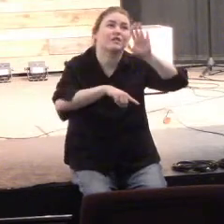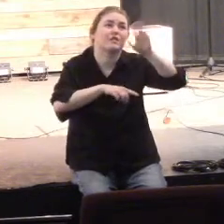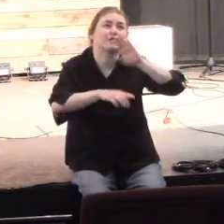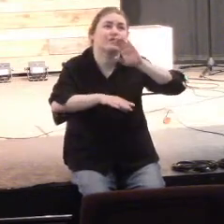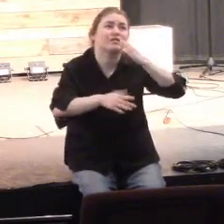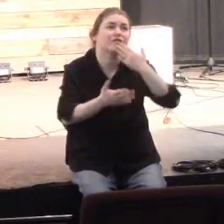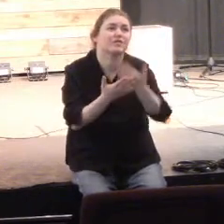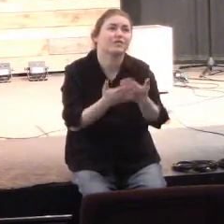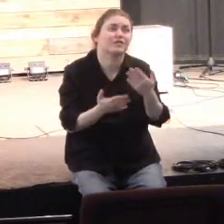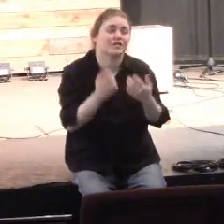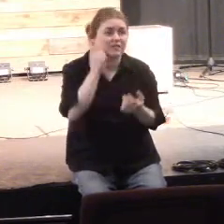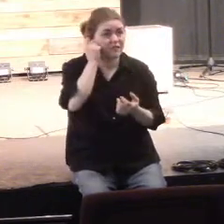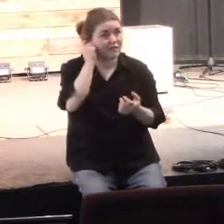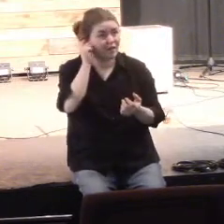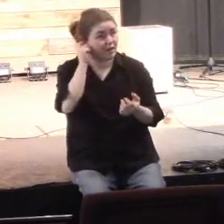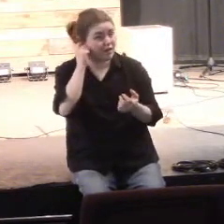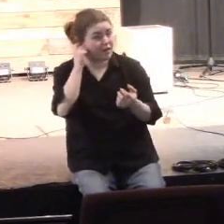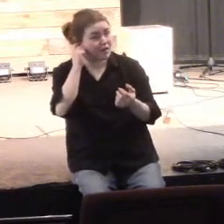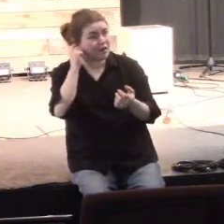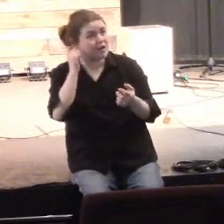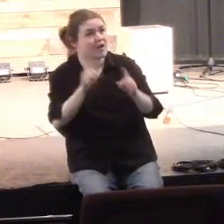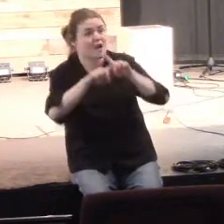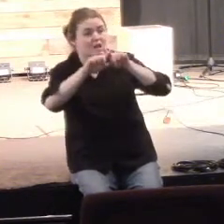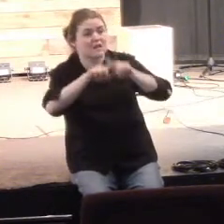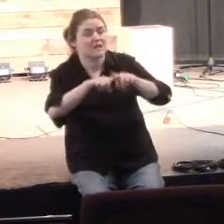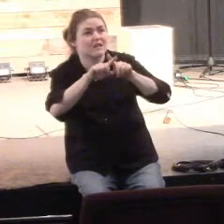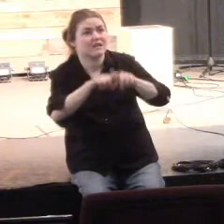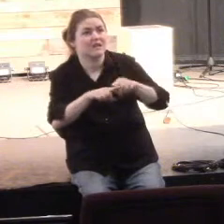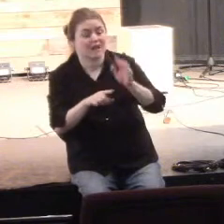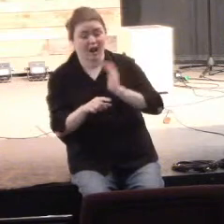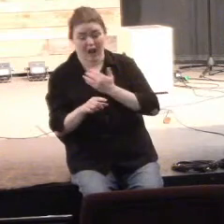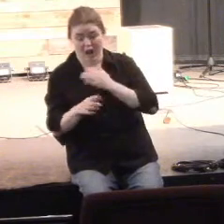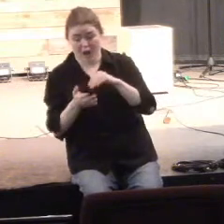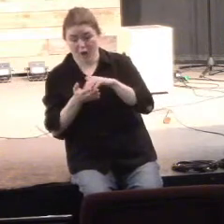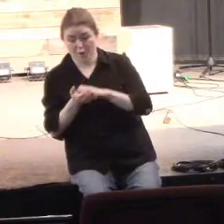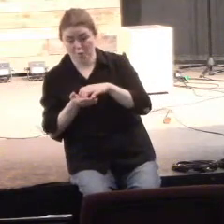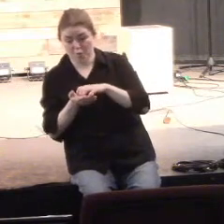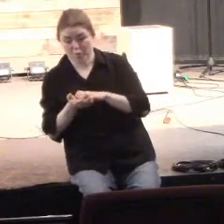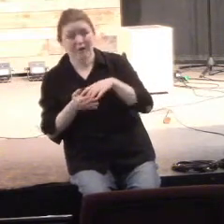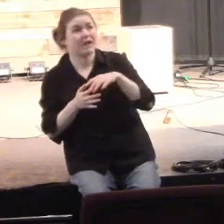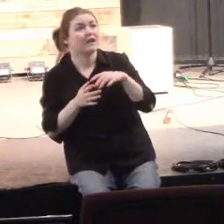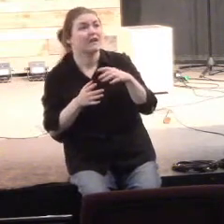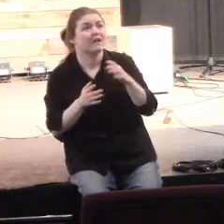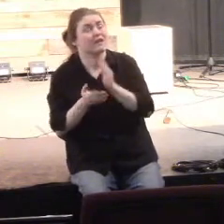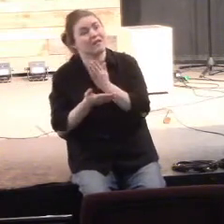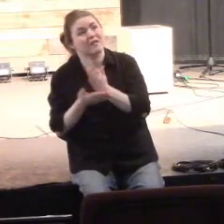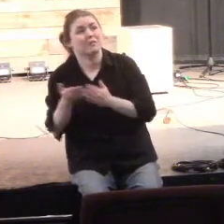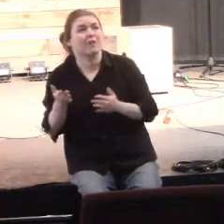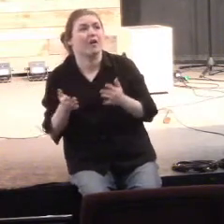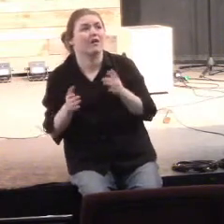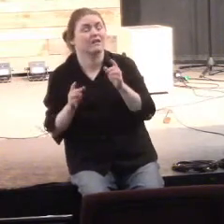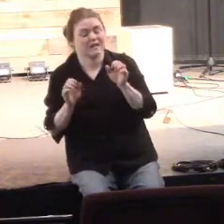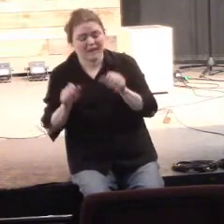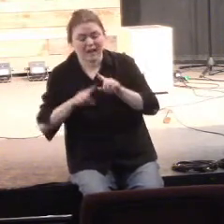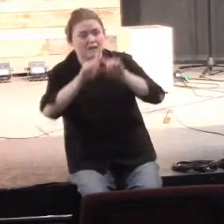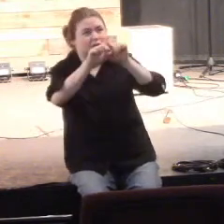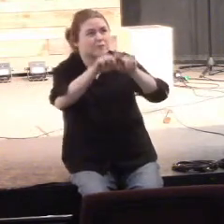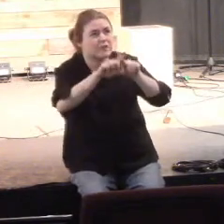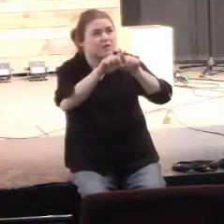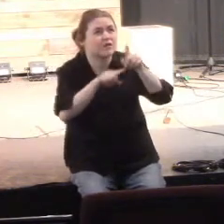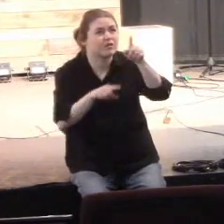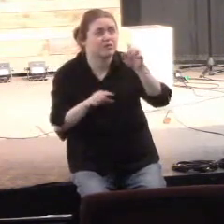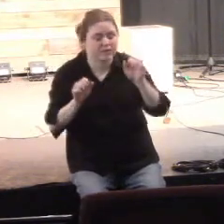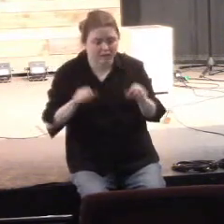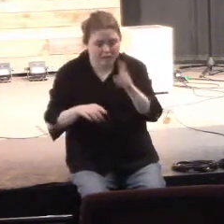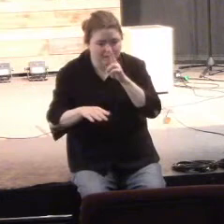into just even the areas perhaps where we're weakest, God, so that we can be made stronger. May we be humbled by our weaknesses, God,